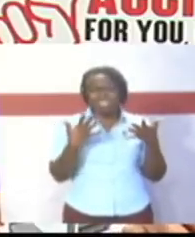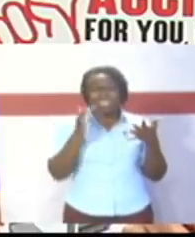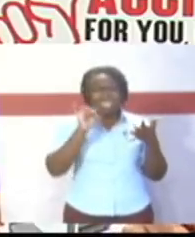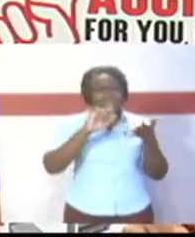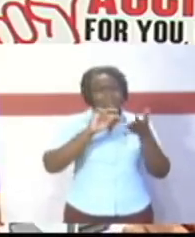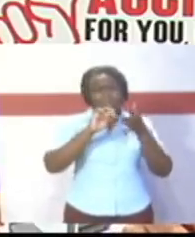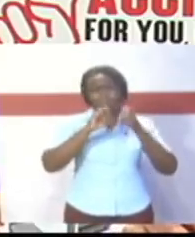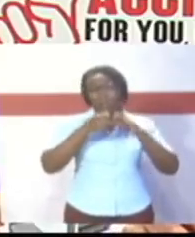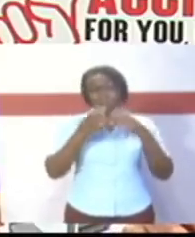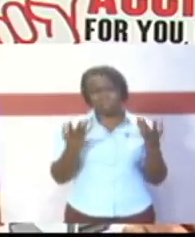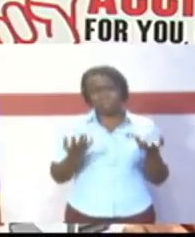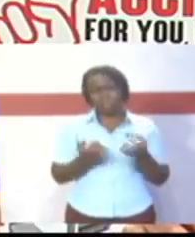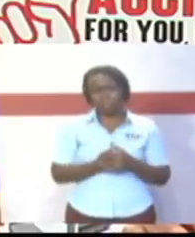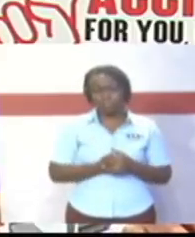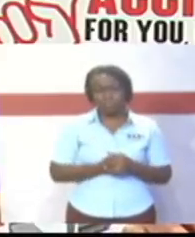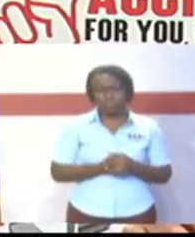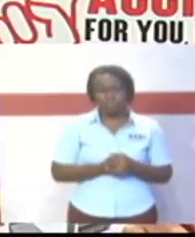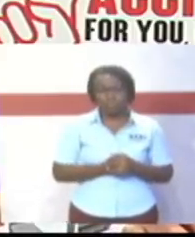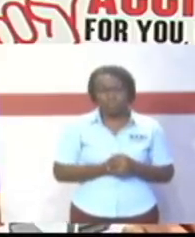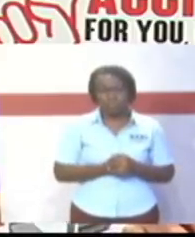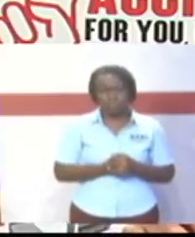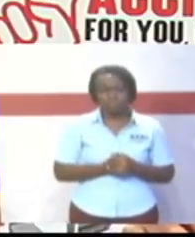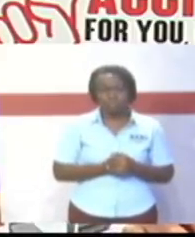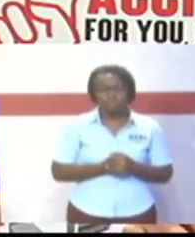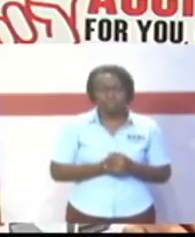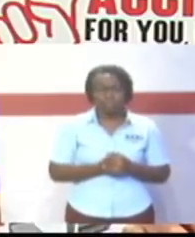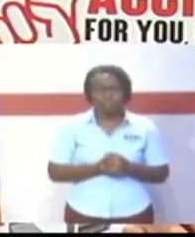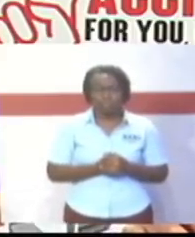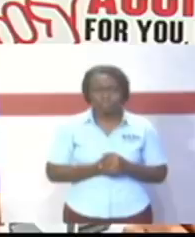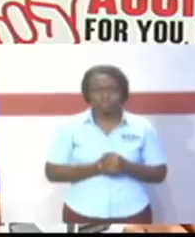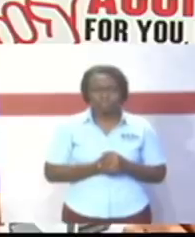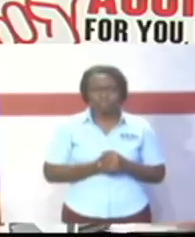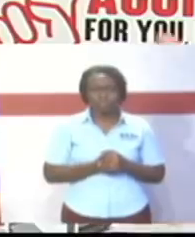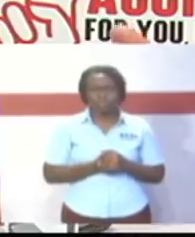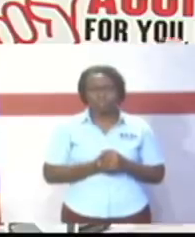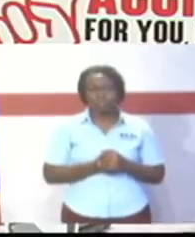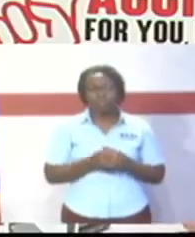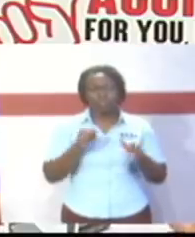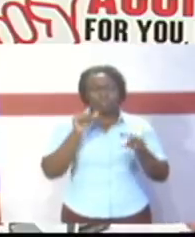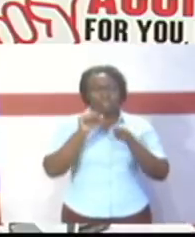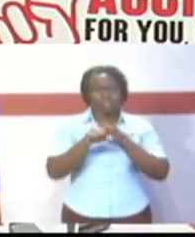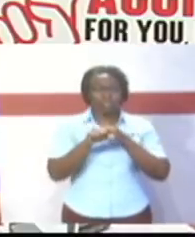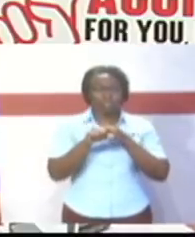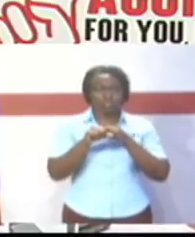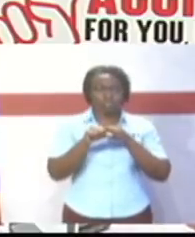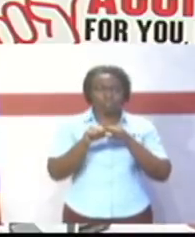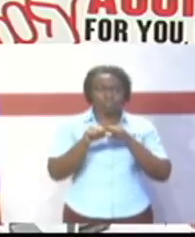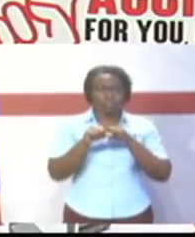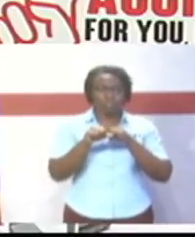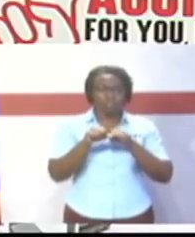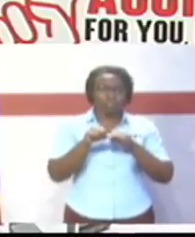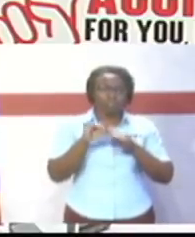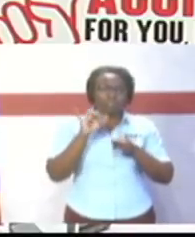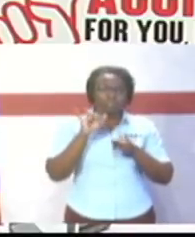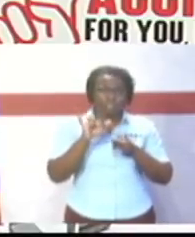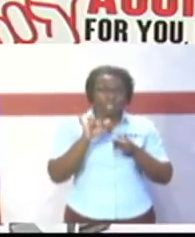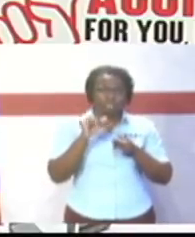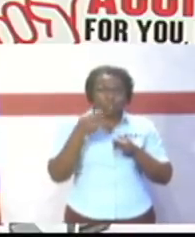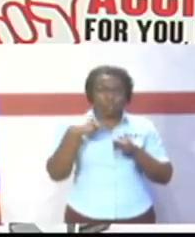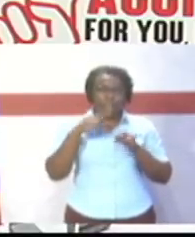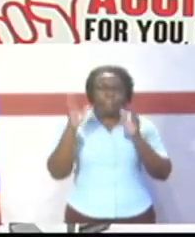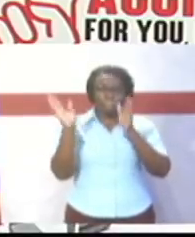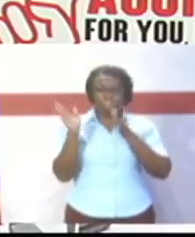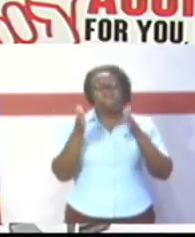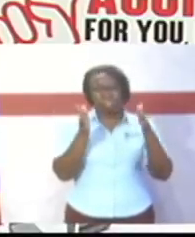the stakeholders across all 5 RHAs. So that is the sort of activity plan we've